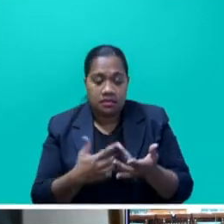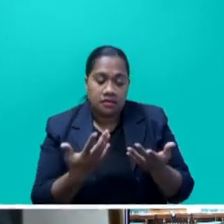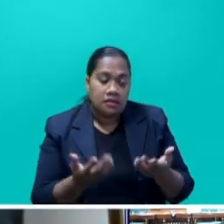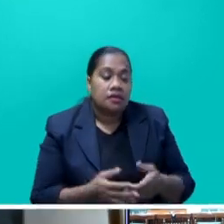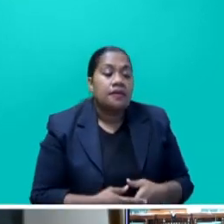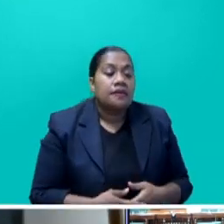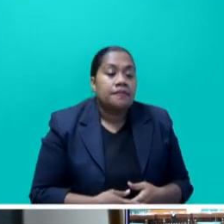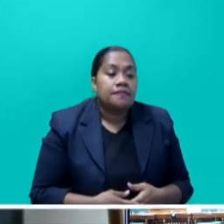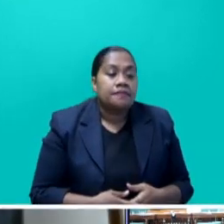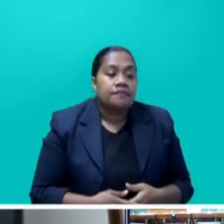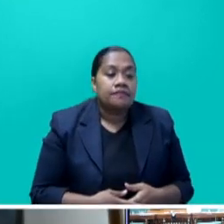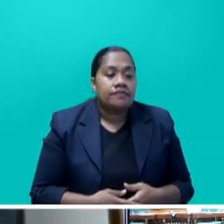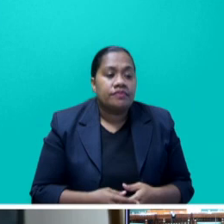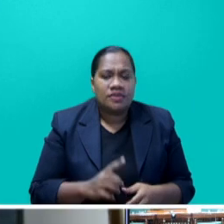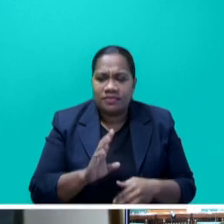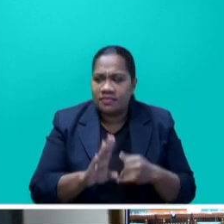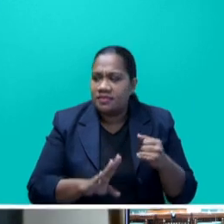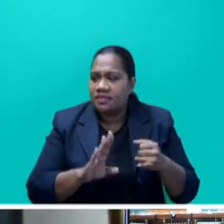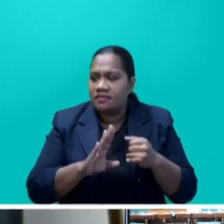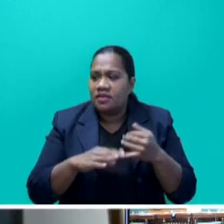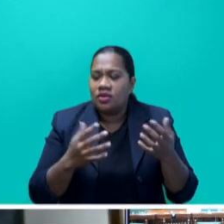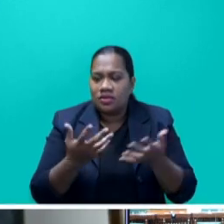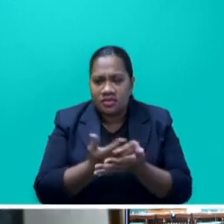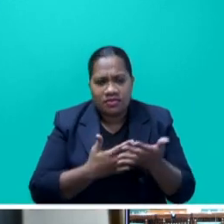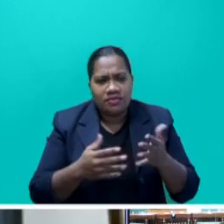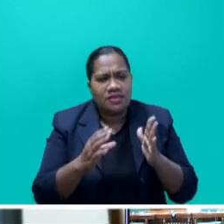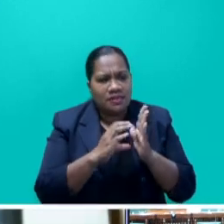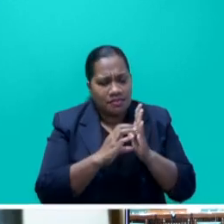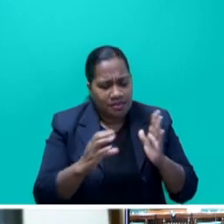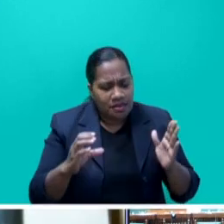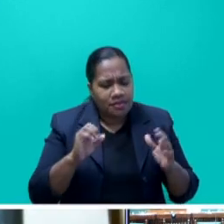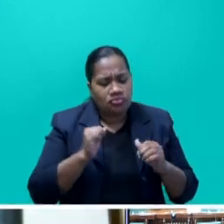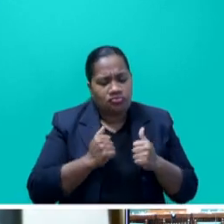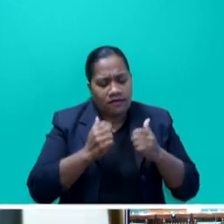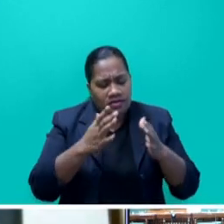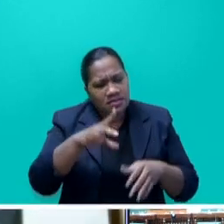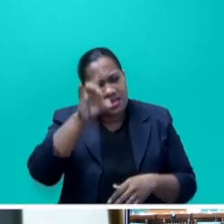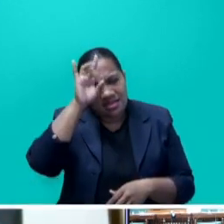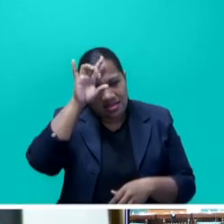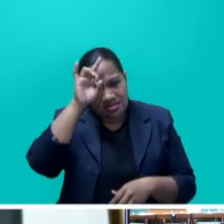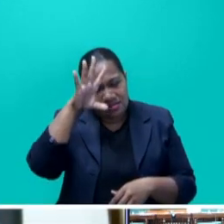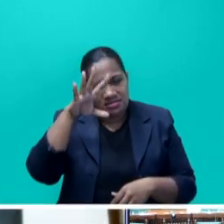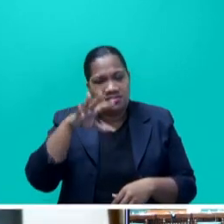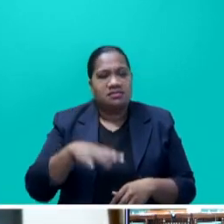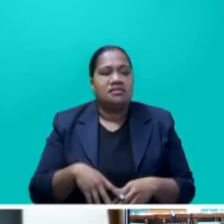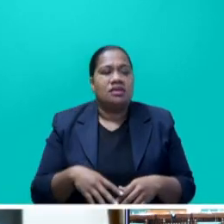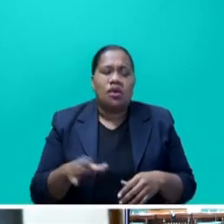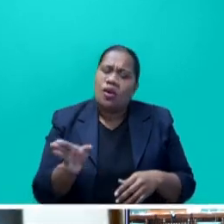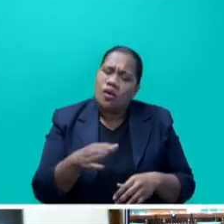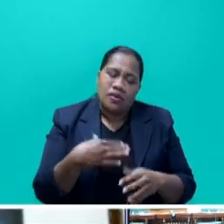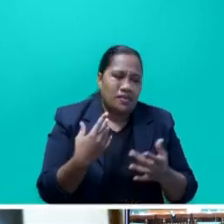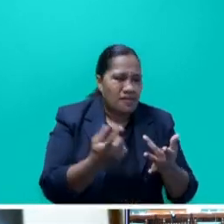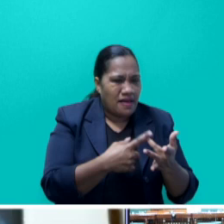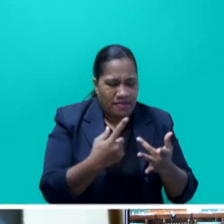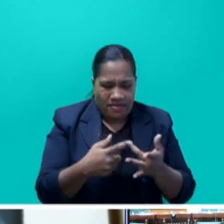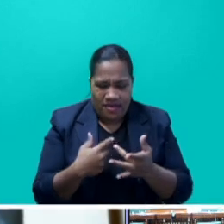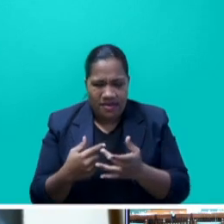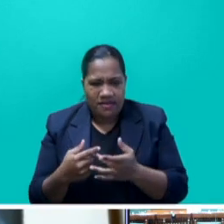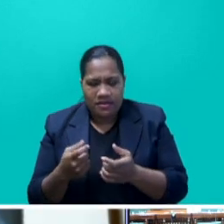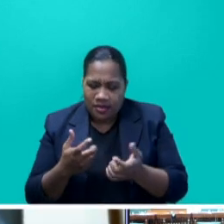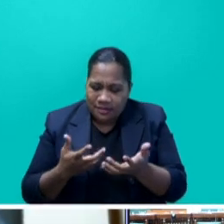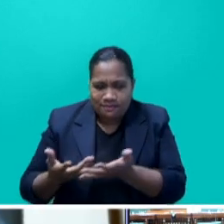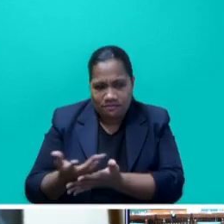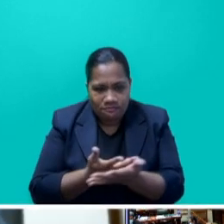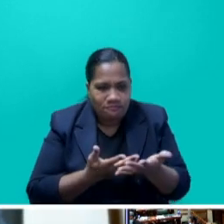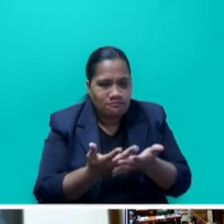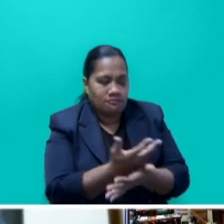very large-scale consultations. We met with the minibus drivers, the taxi operators, all other operators we did meet. Obviously, we had a lot of discussions